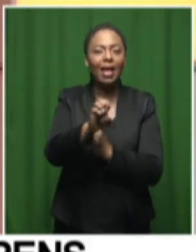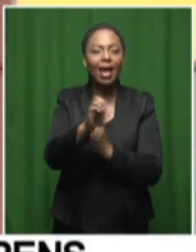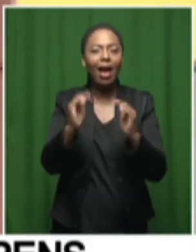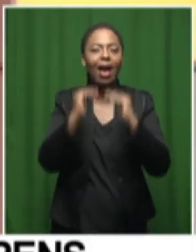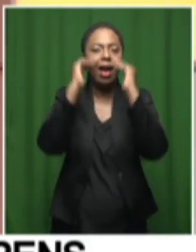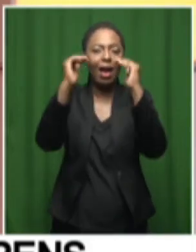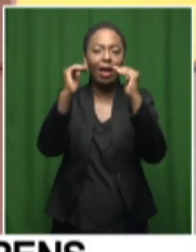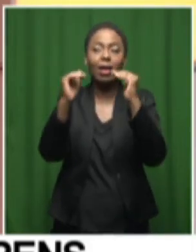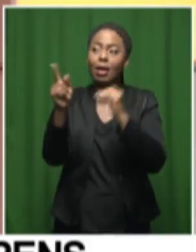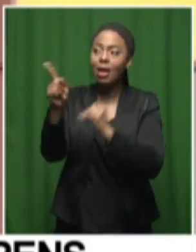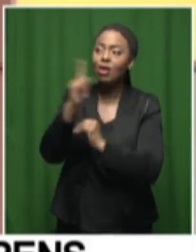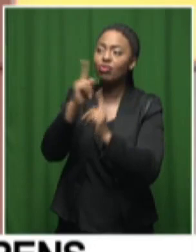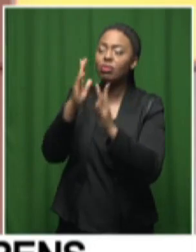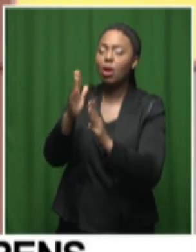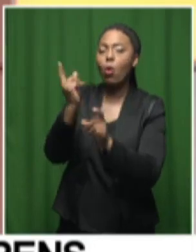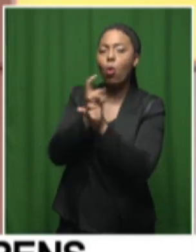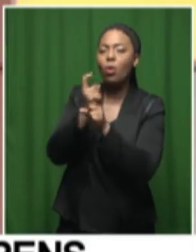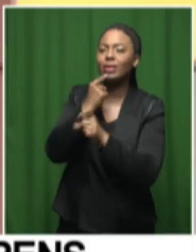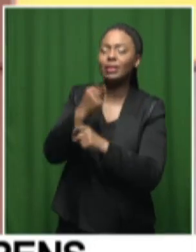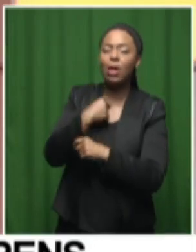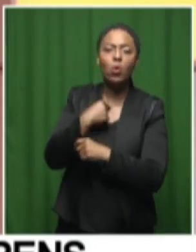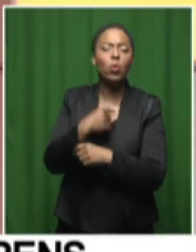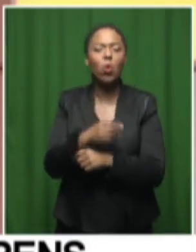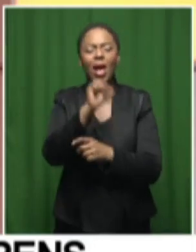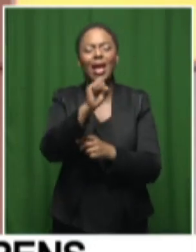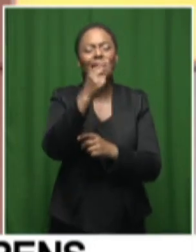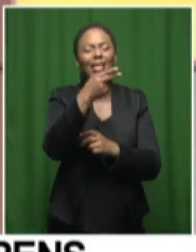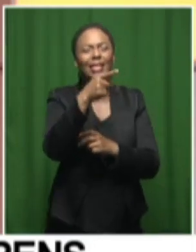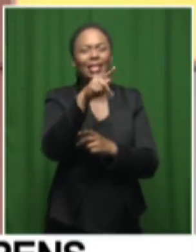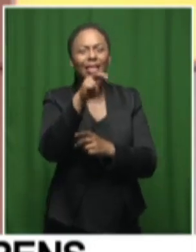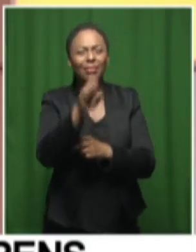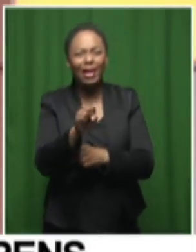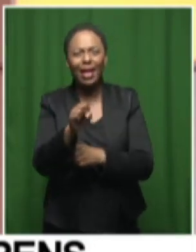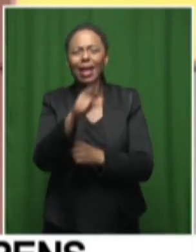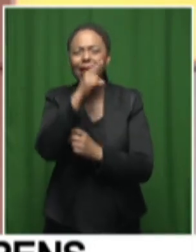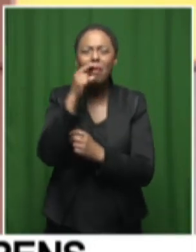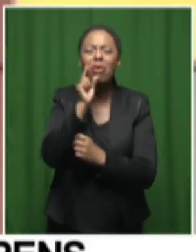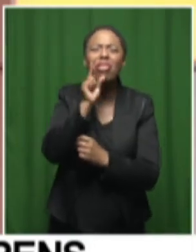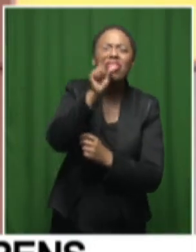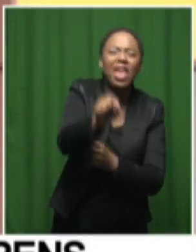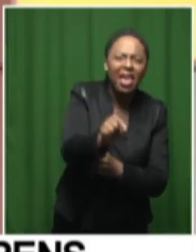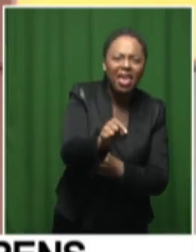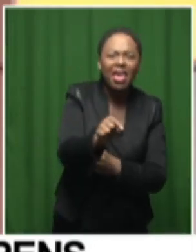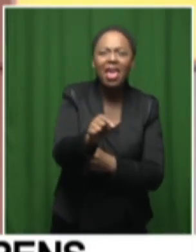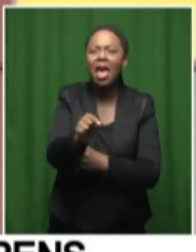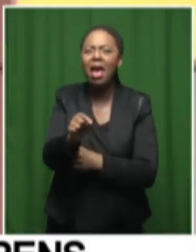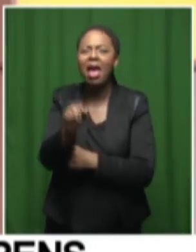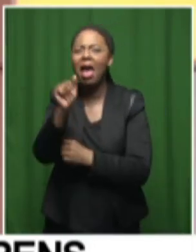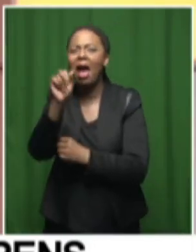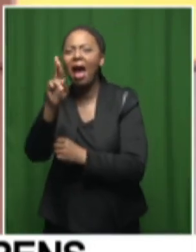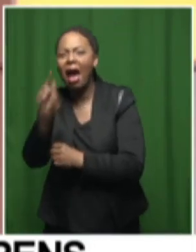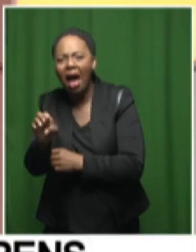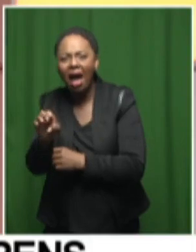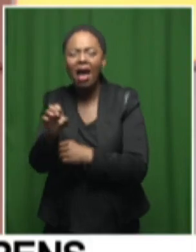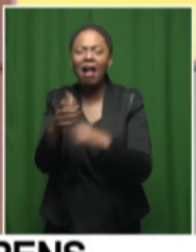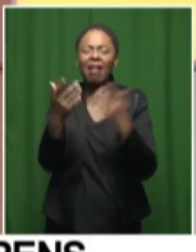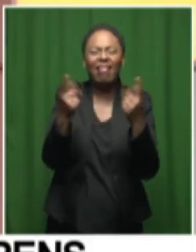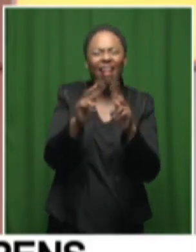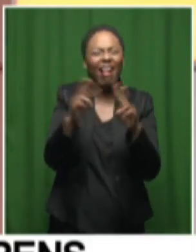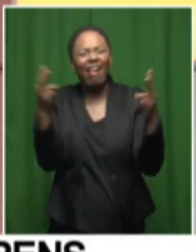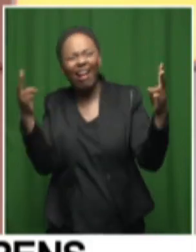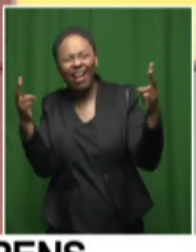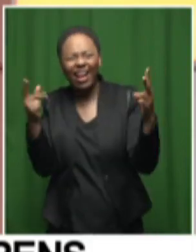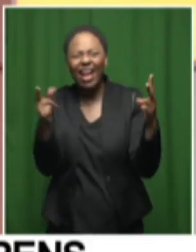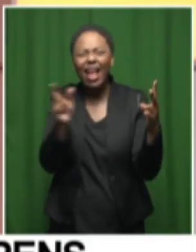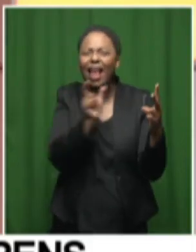our students are struggling because Shakespeare speaks about thee and thou and stuff like that. And I had been to the RSC and seen how they deconstruct text